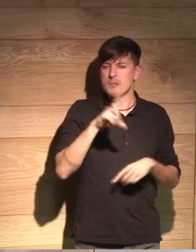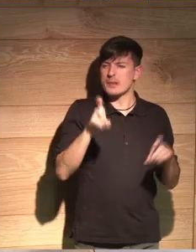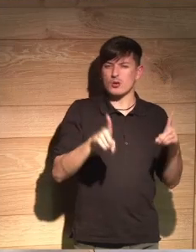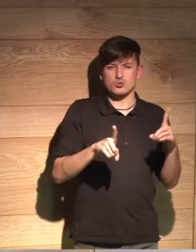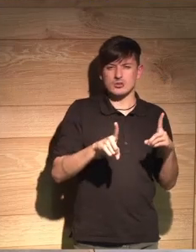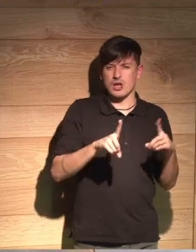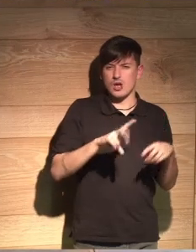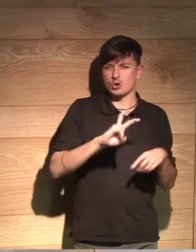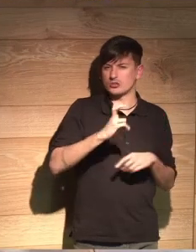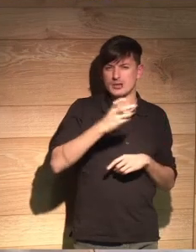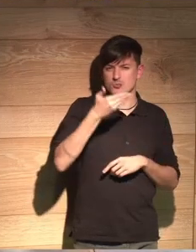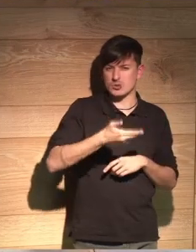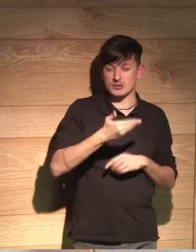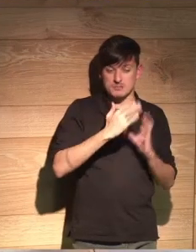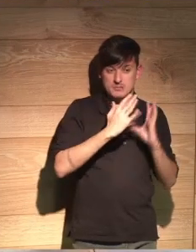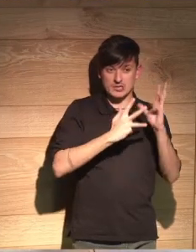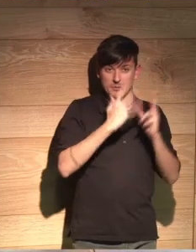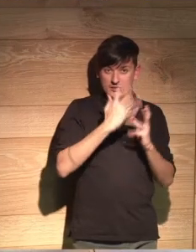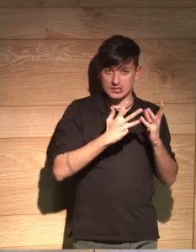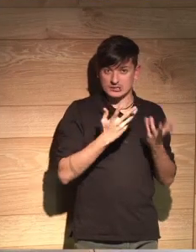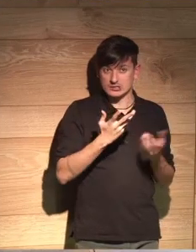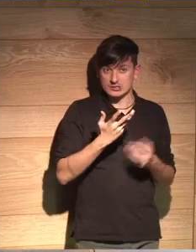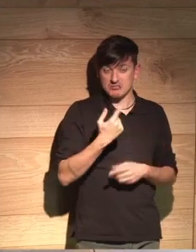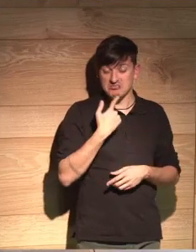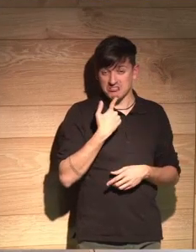conurbation force.